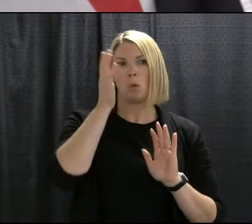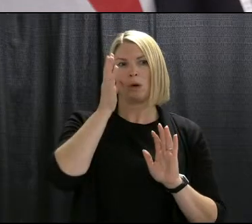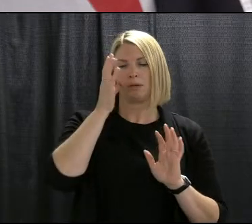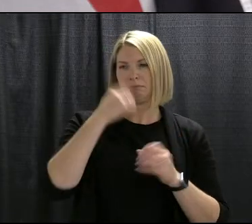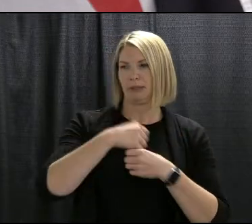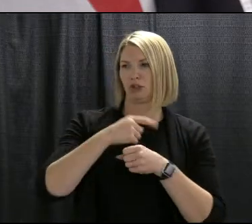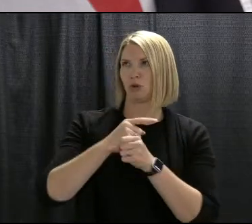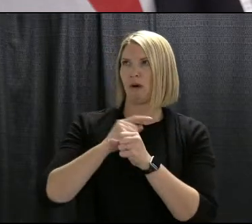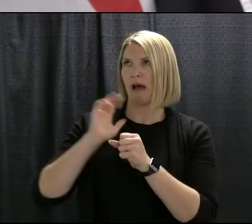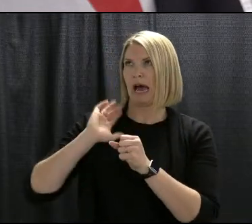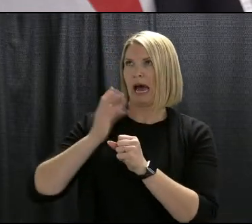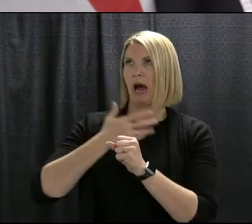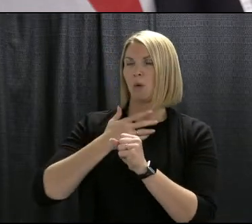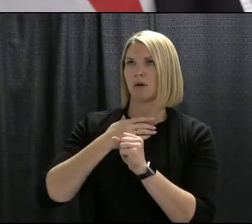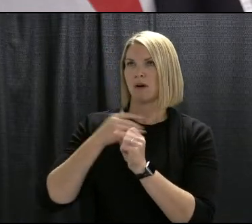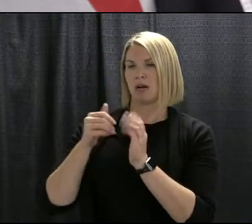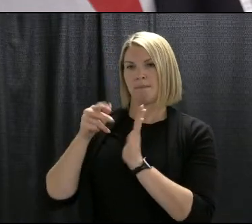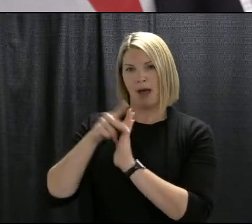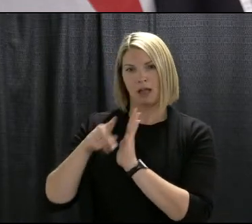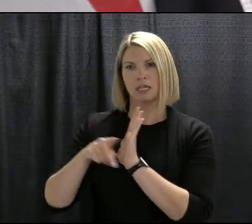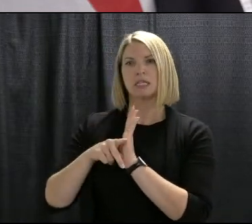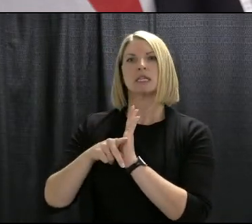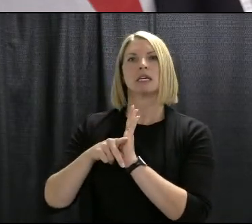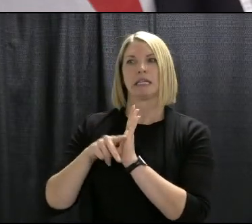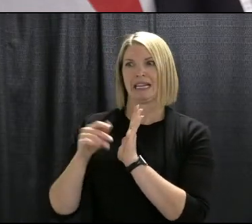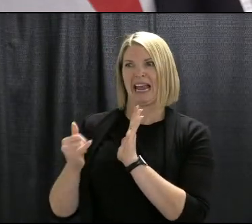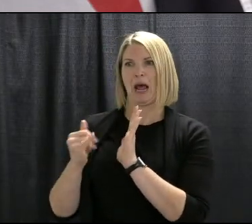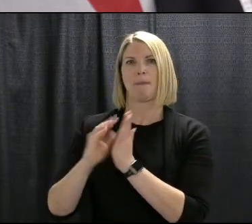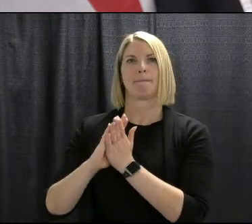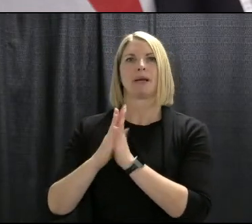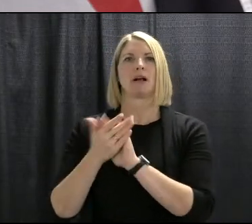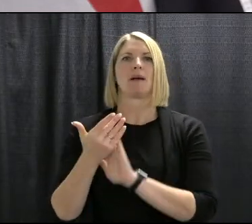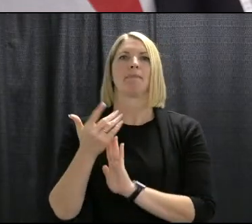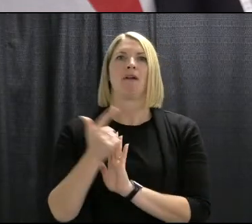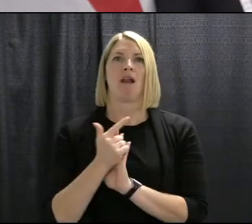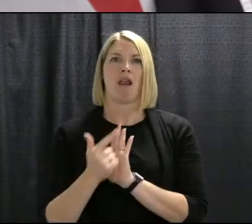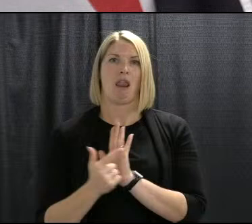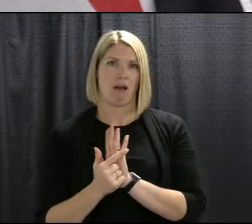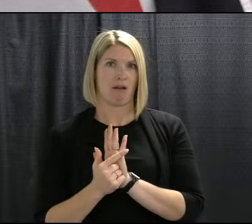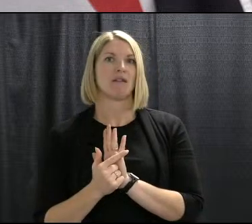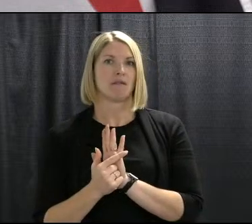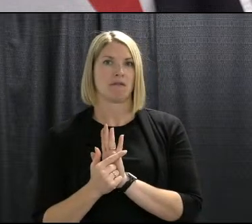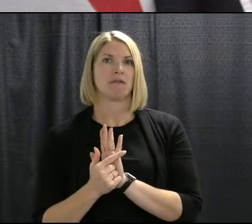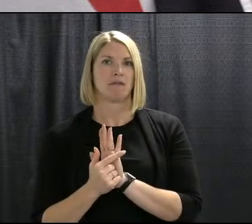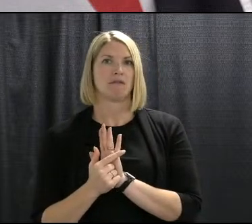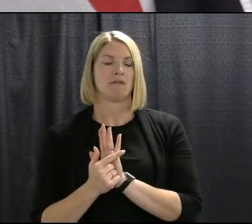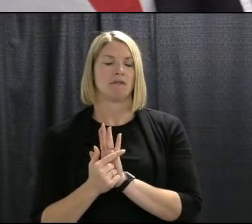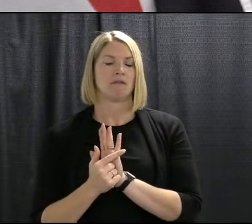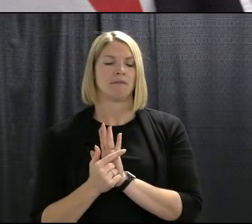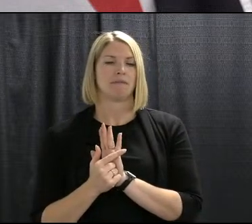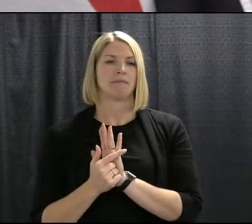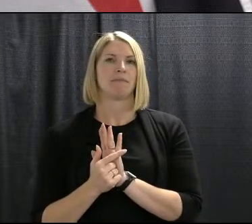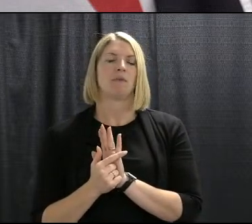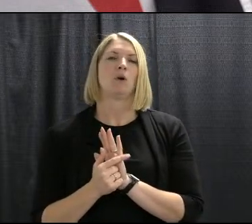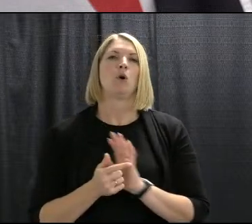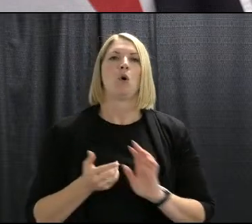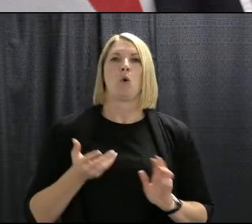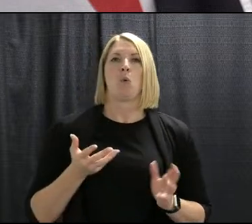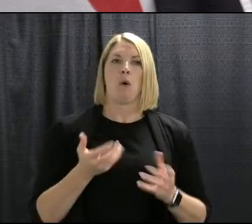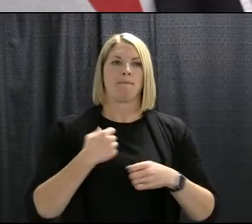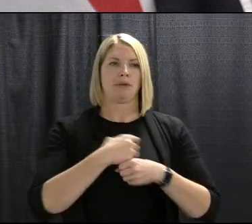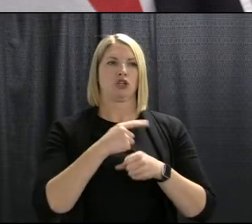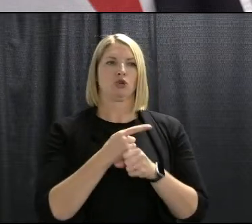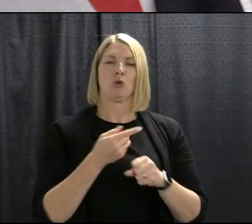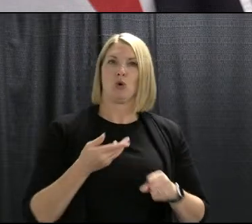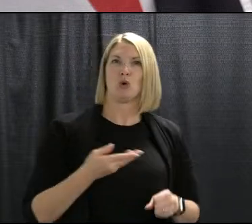system and make them law. To ensure our public sector employees are fairly and equitably compensated,